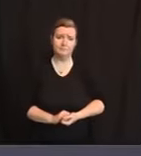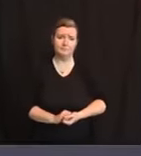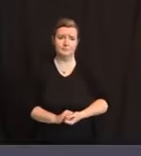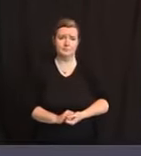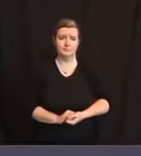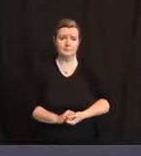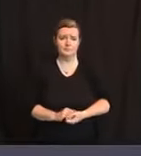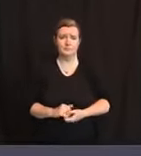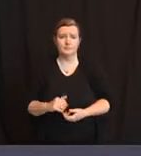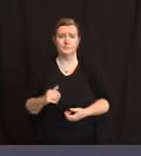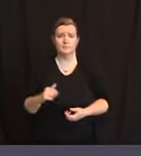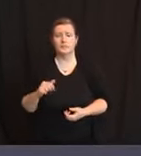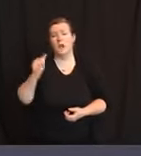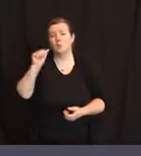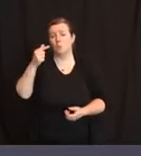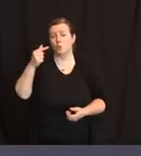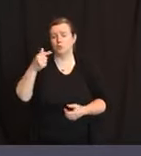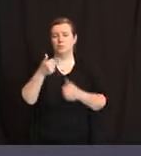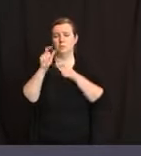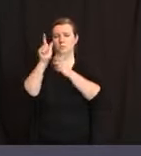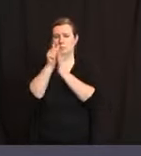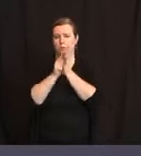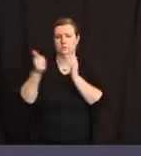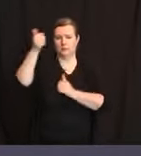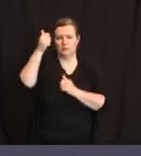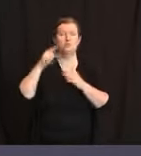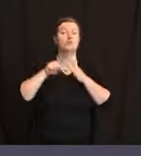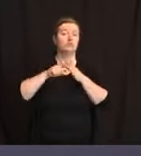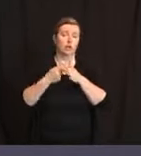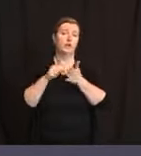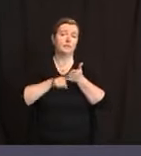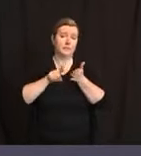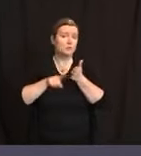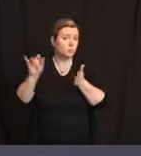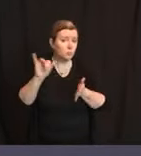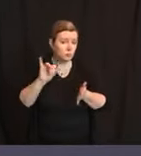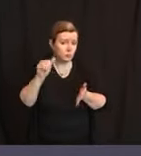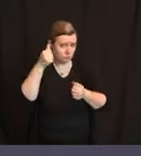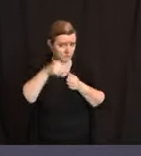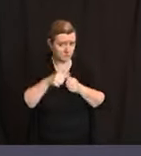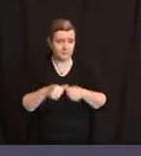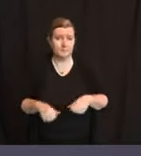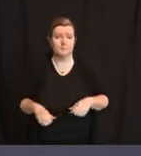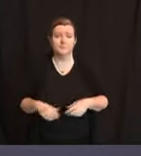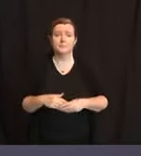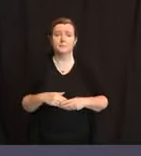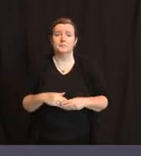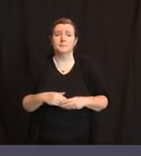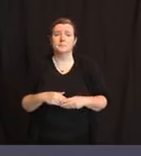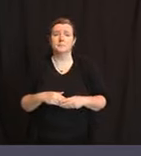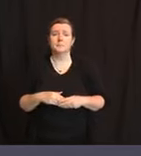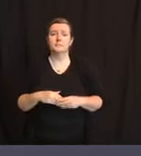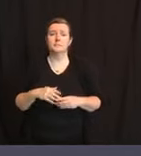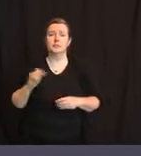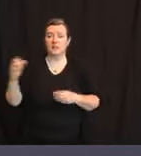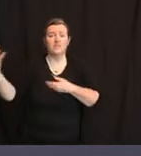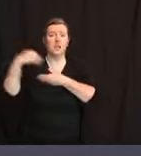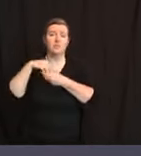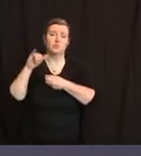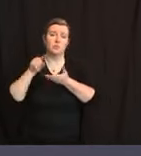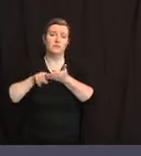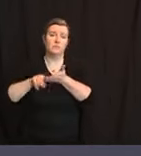launched an investigation, so this is not just all the things I've already said, but the Attorney General as well. So thank you for